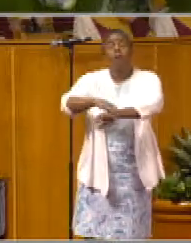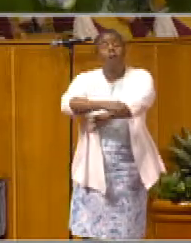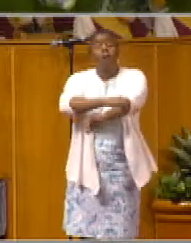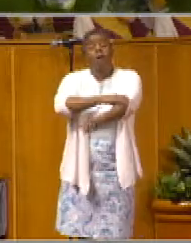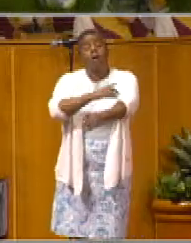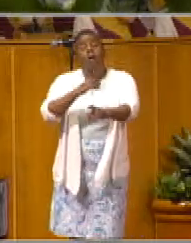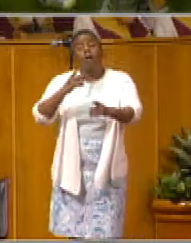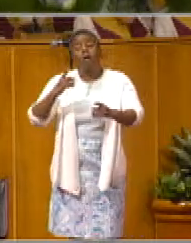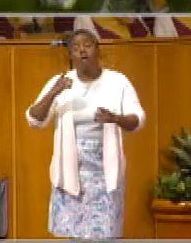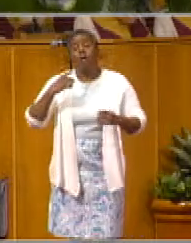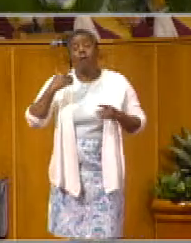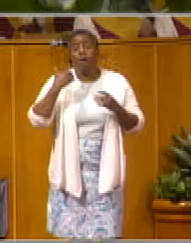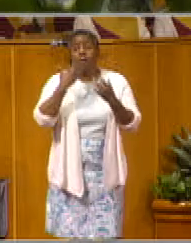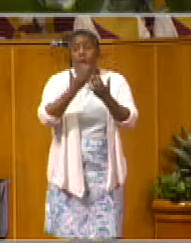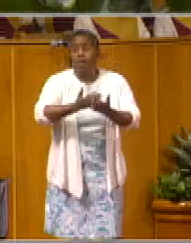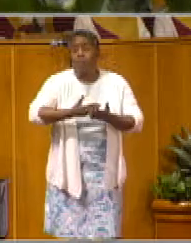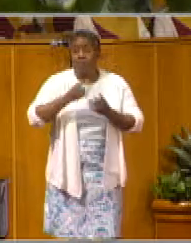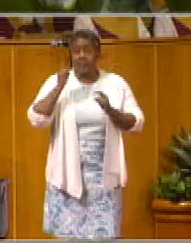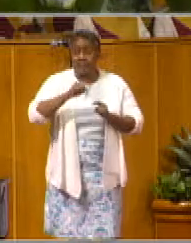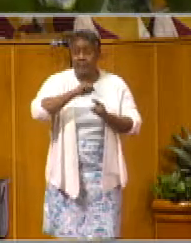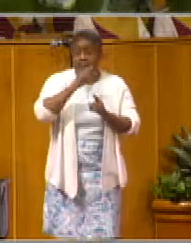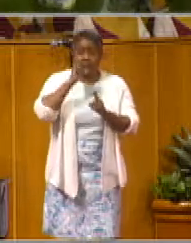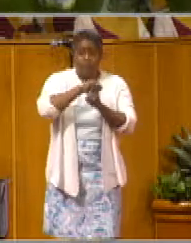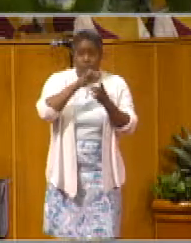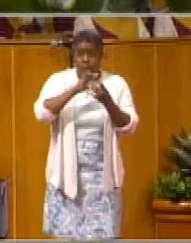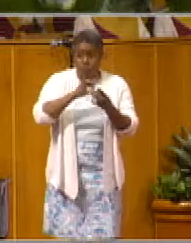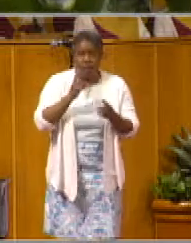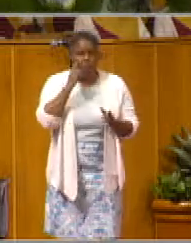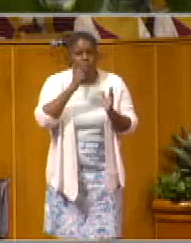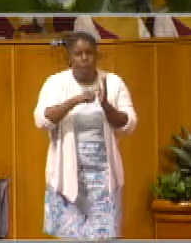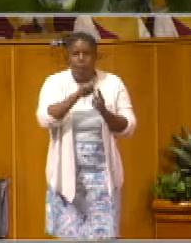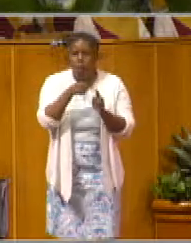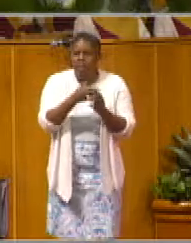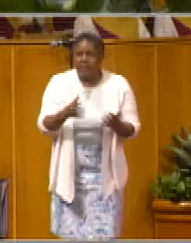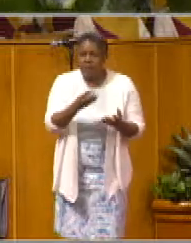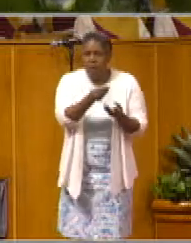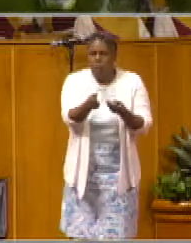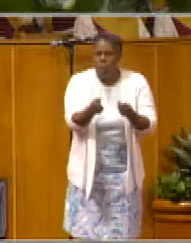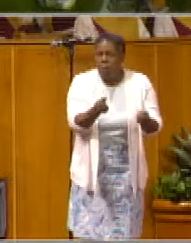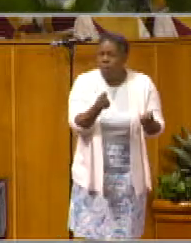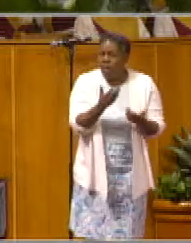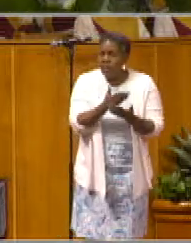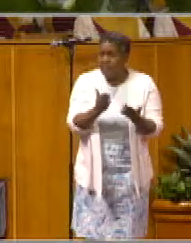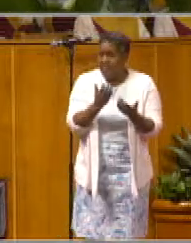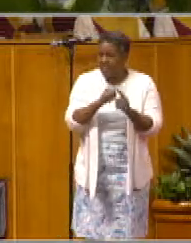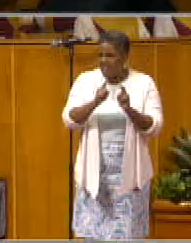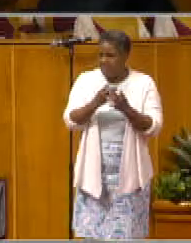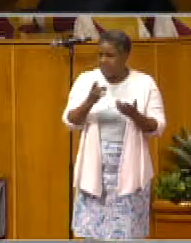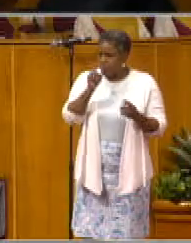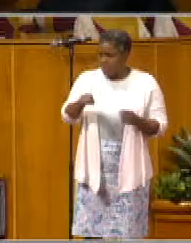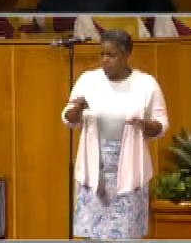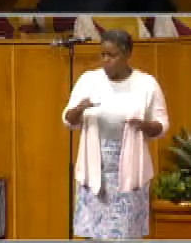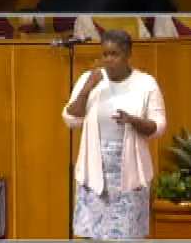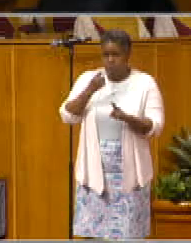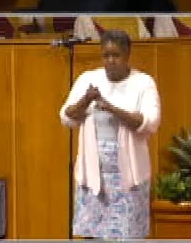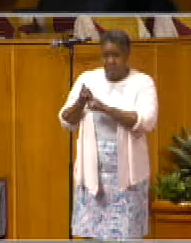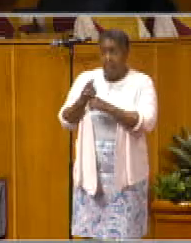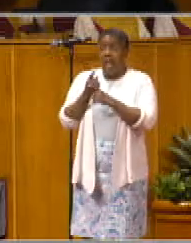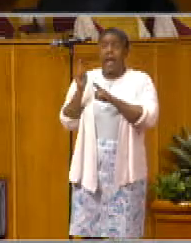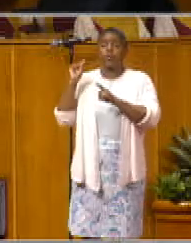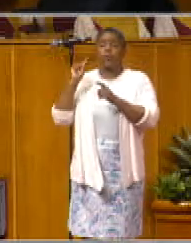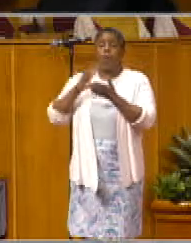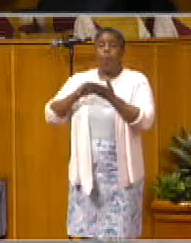We've been hanging out in this shipwreck, and finding out that when things fall apart, there's some things you got to do. Last